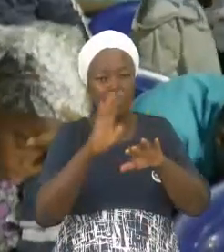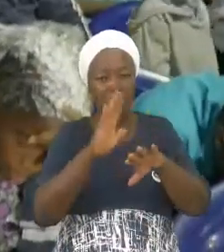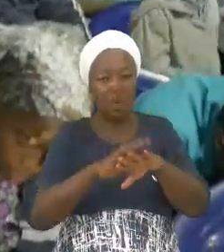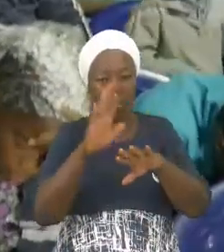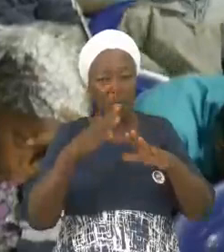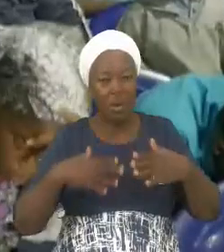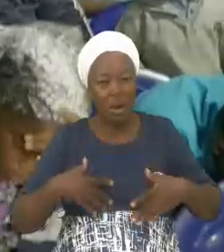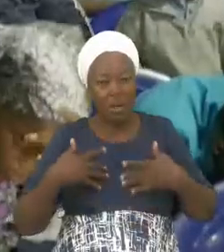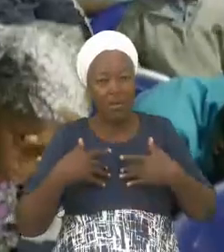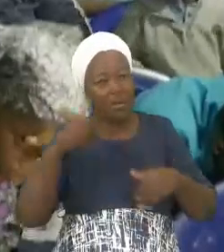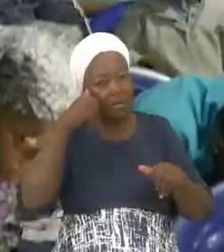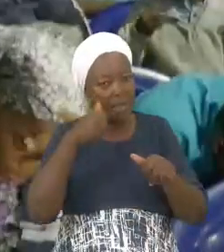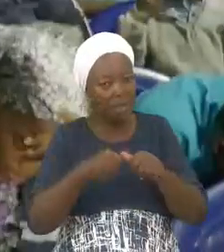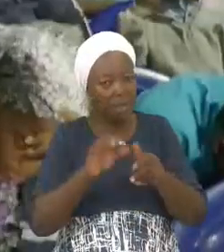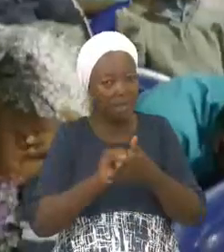Let's see the flag if you are true.